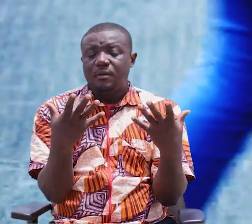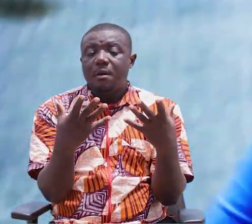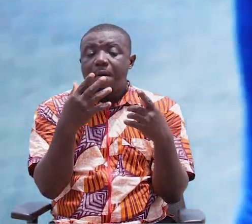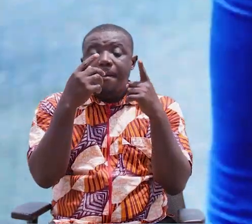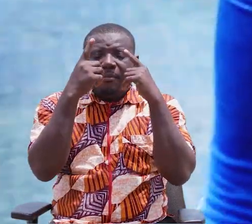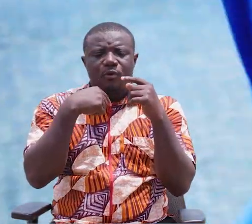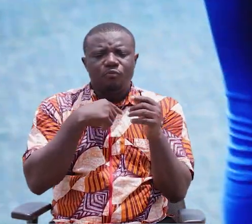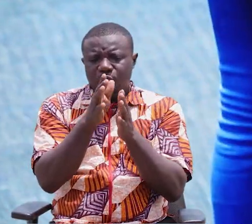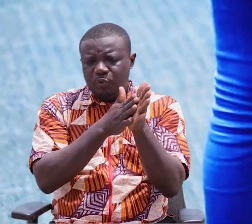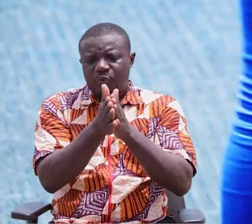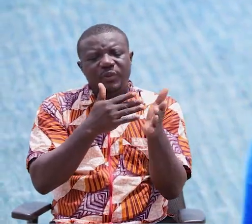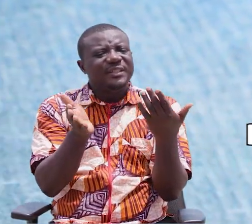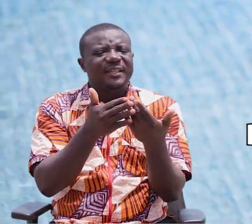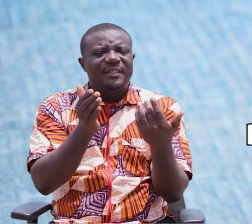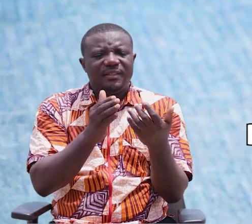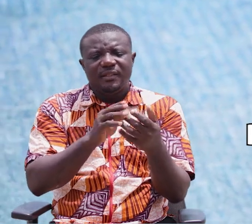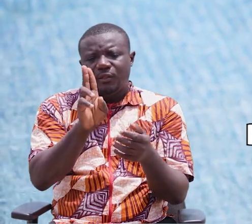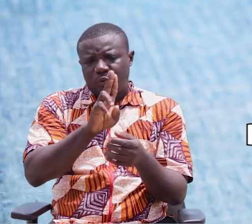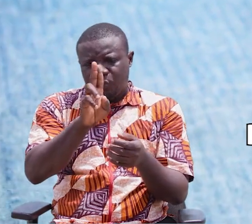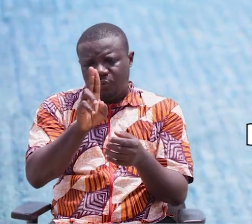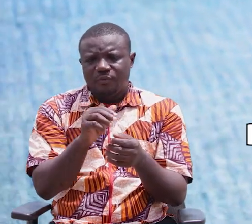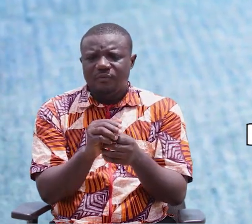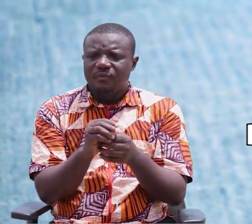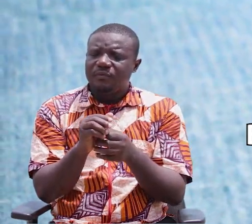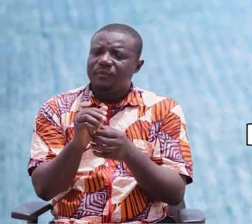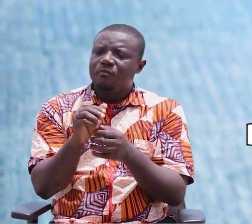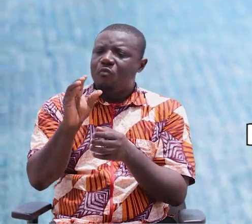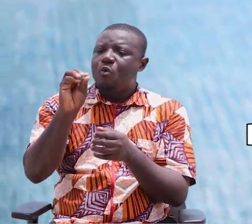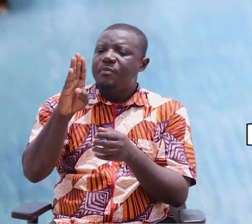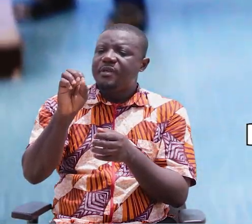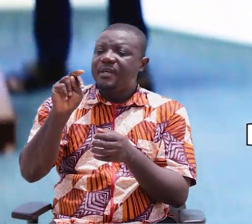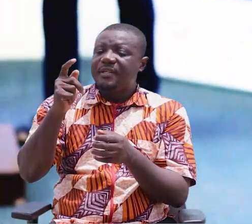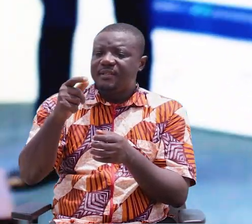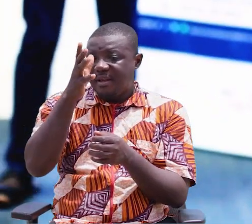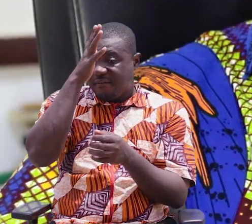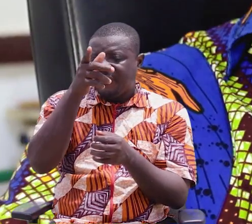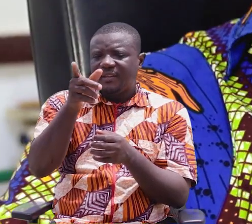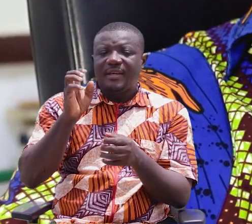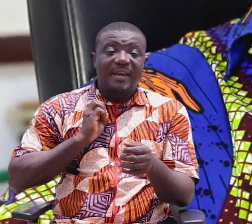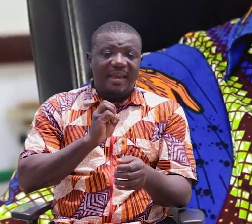it was too big, it was too bulky, because I was looking at something that would be easier to carry.